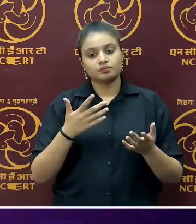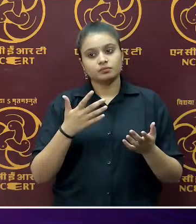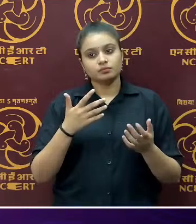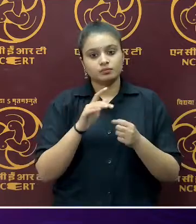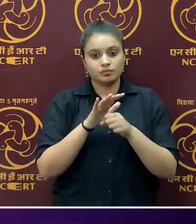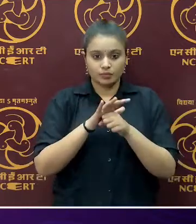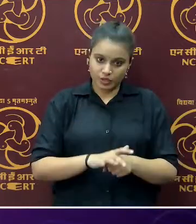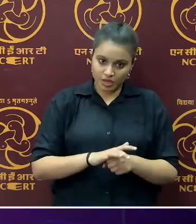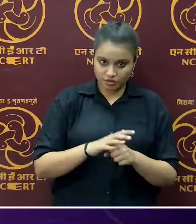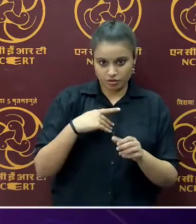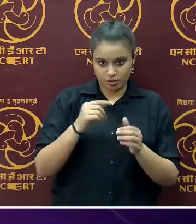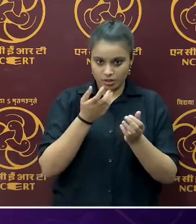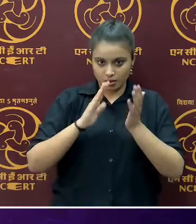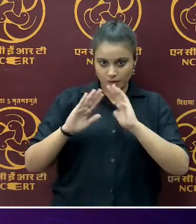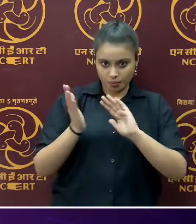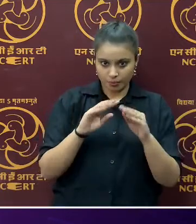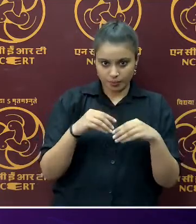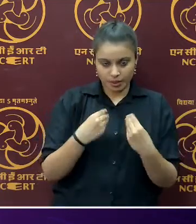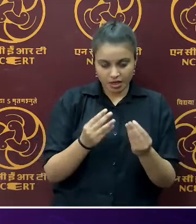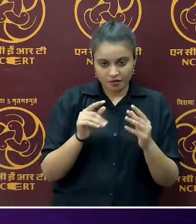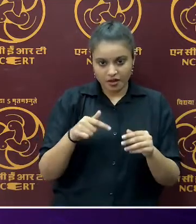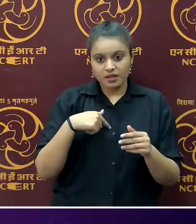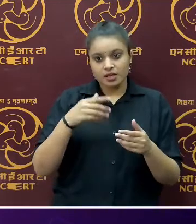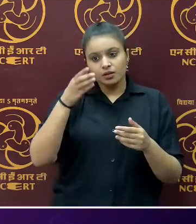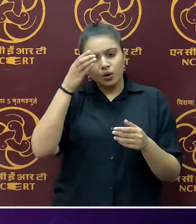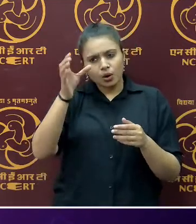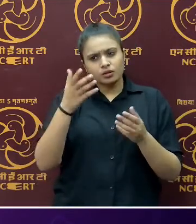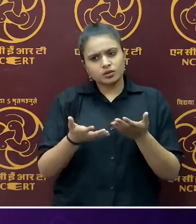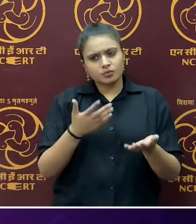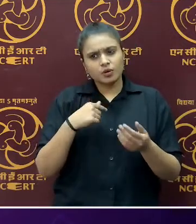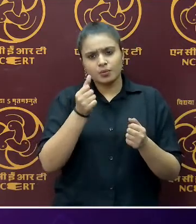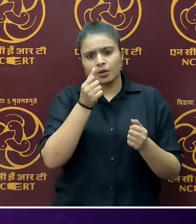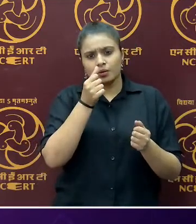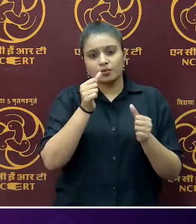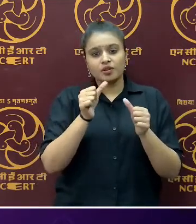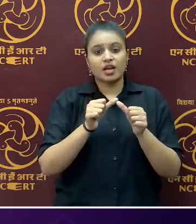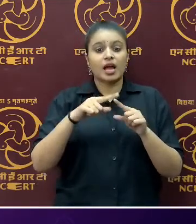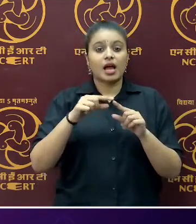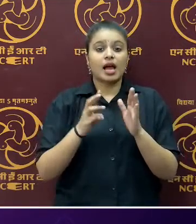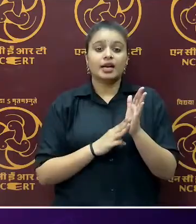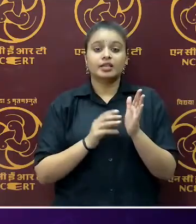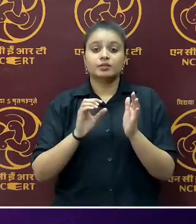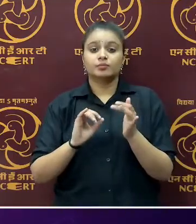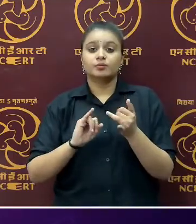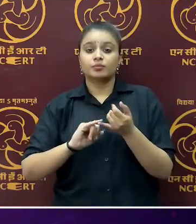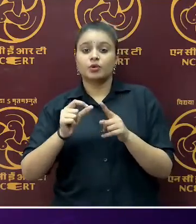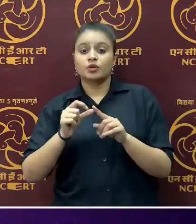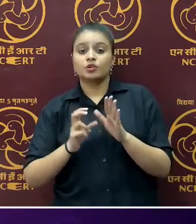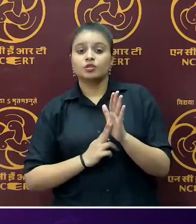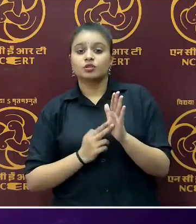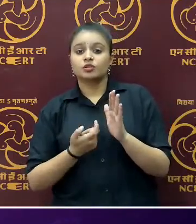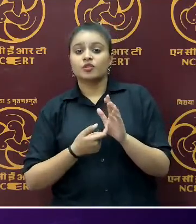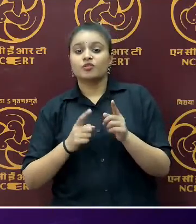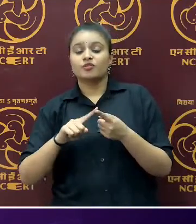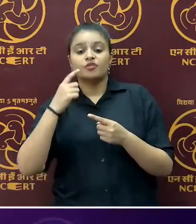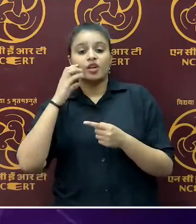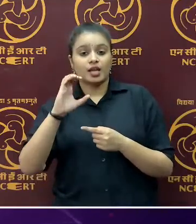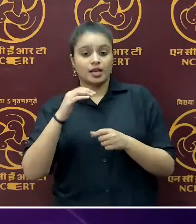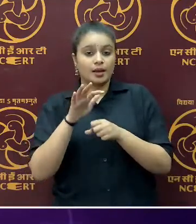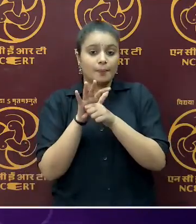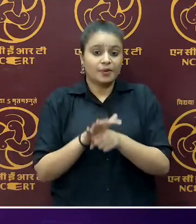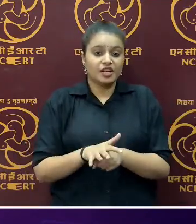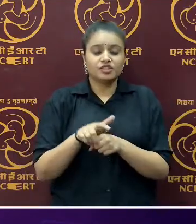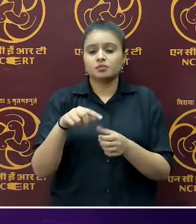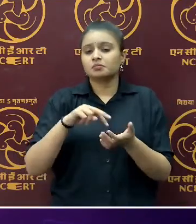pressure exerted by gases, this concept reminds me of atmospheric pressure, because in atmosphere we have gases only. Yes. So what is this